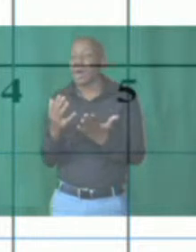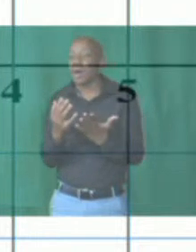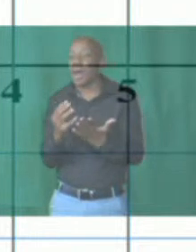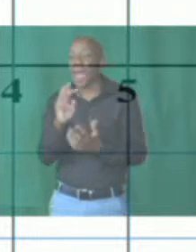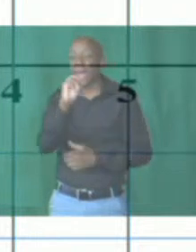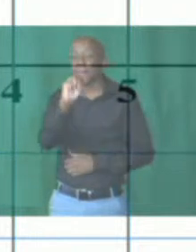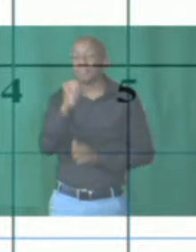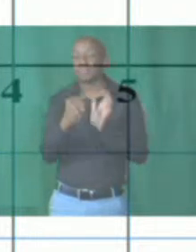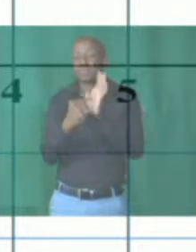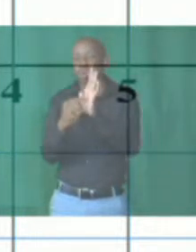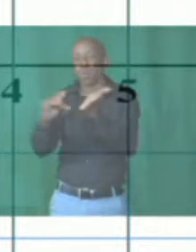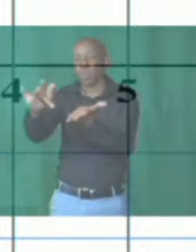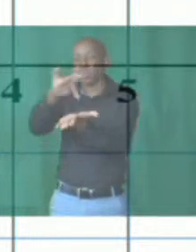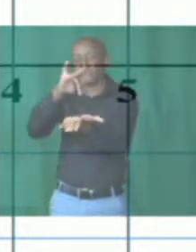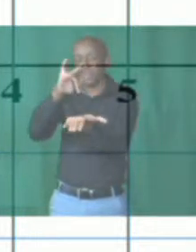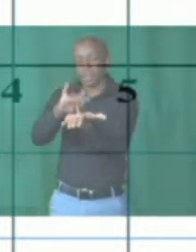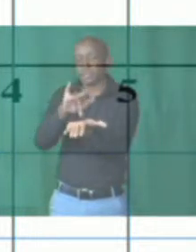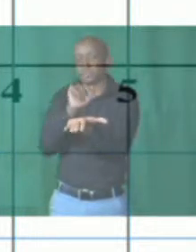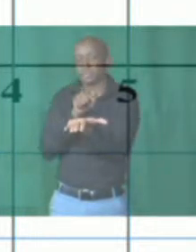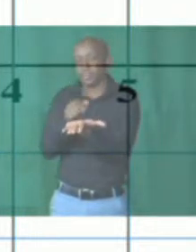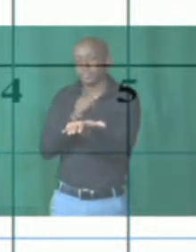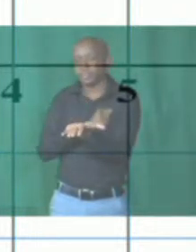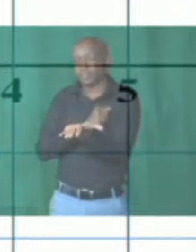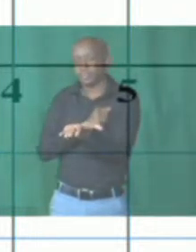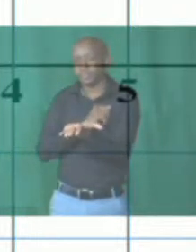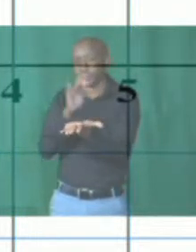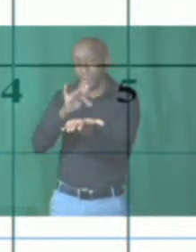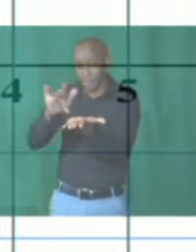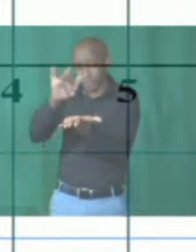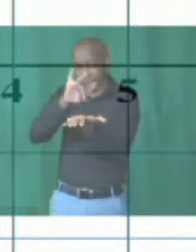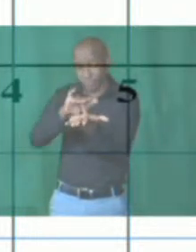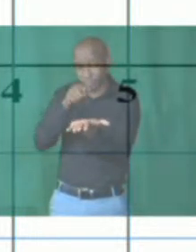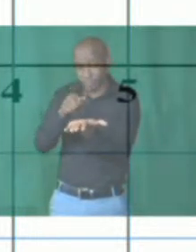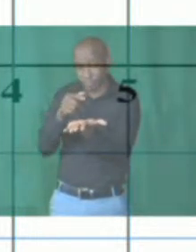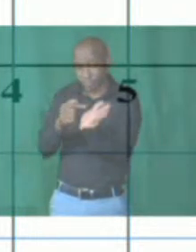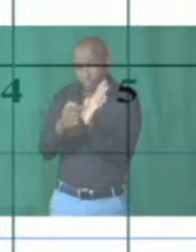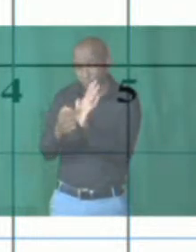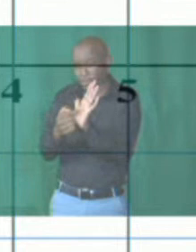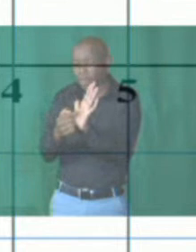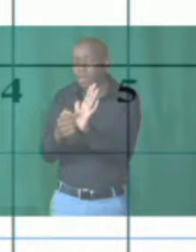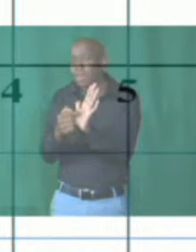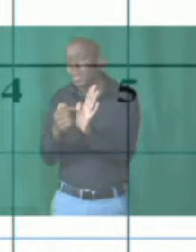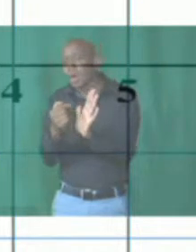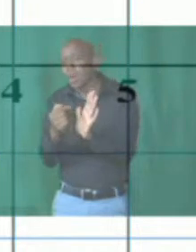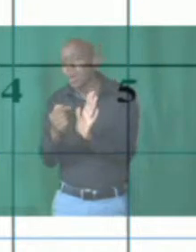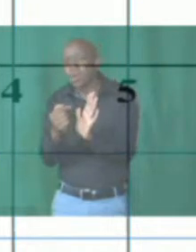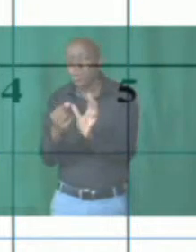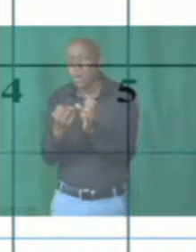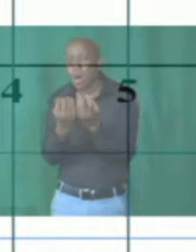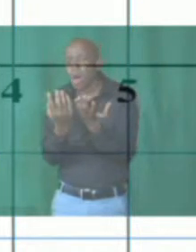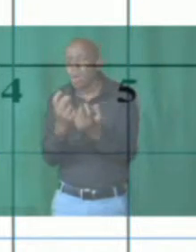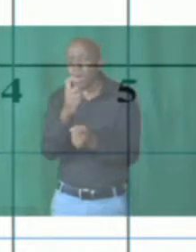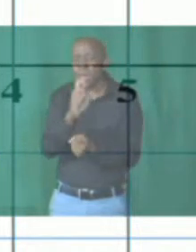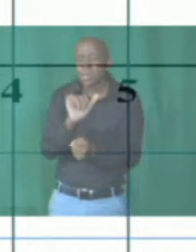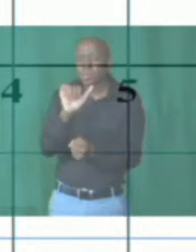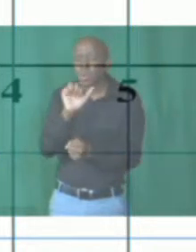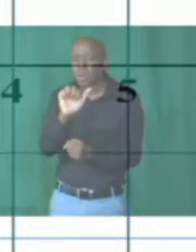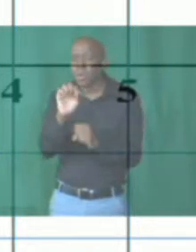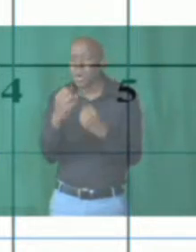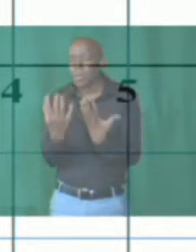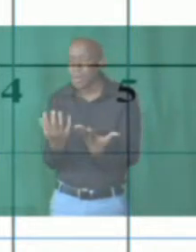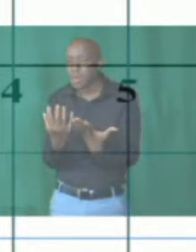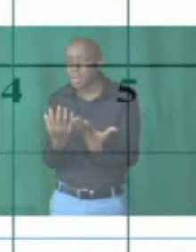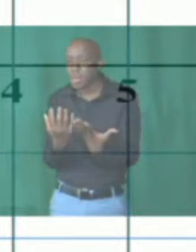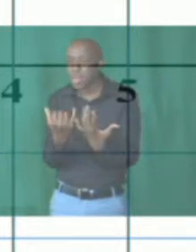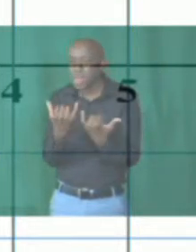M to show that this point is the midpoint. What is the coordinate of this midpoint? I'm sure